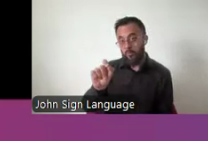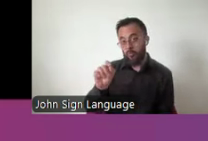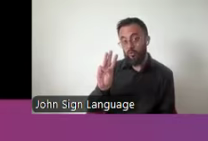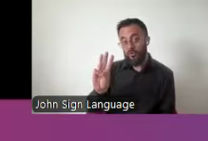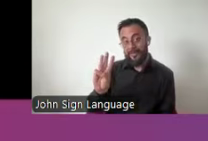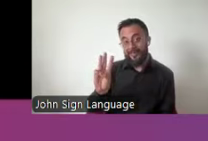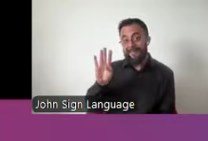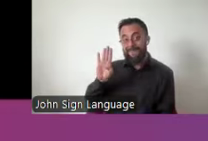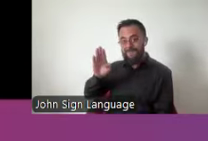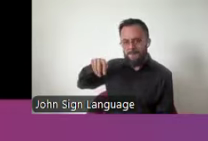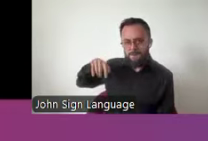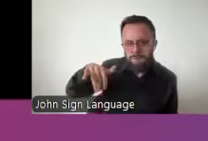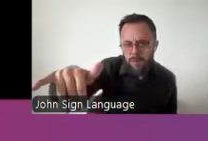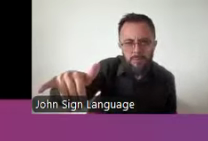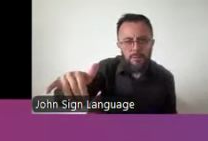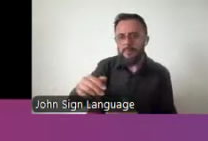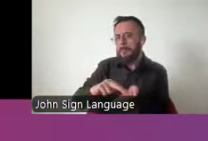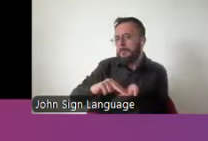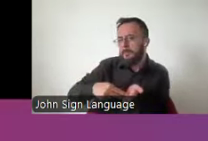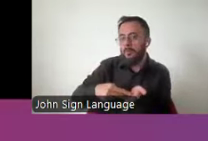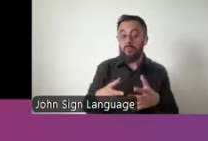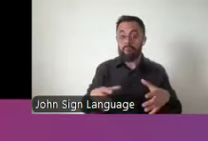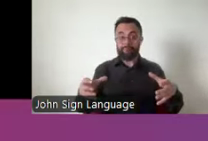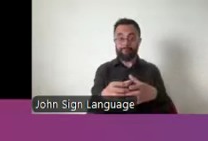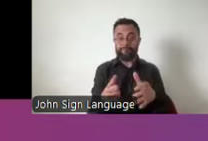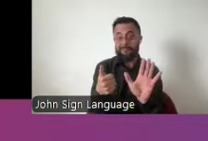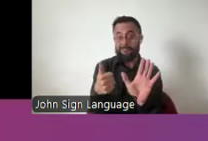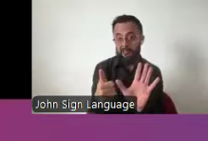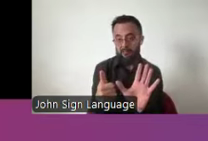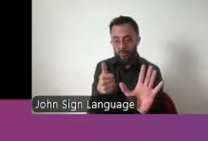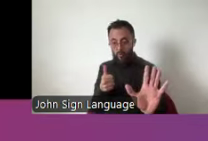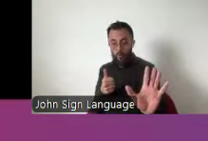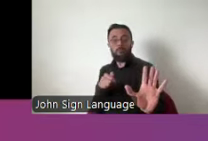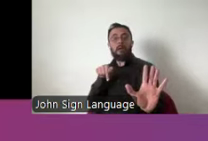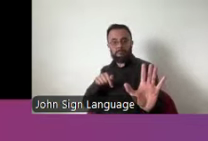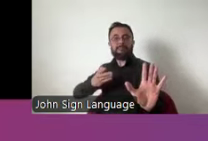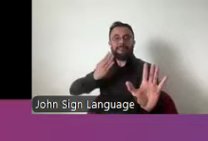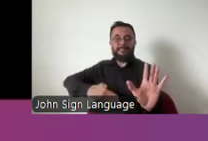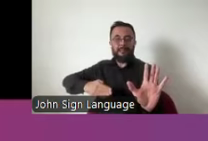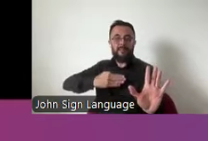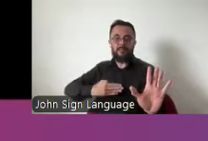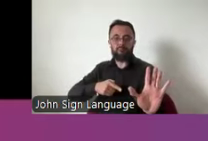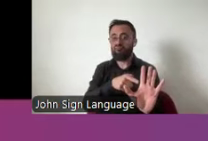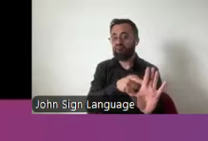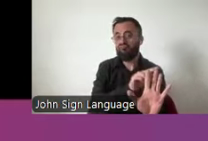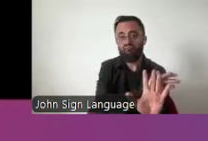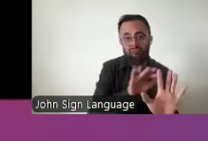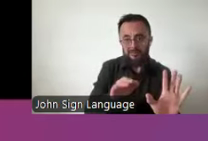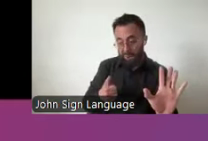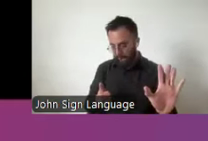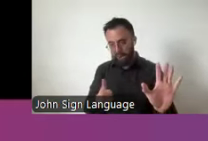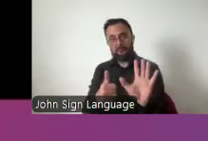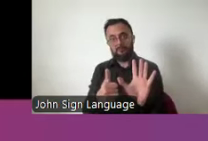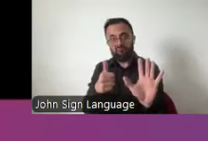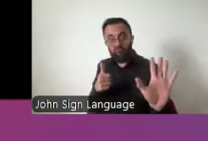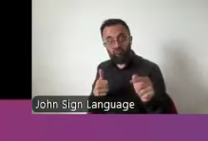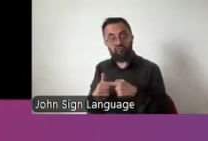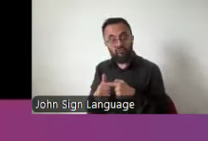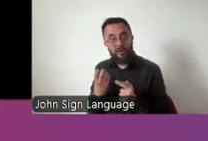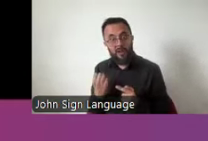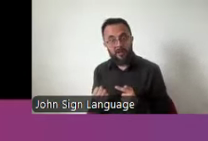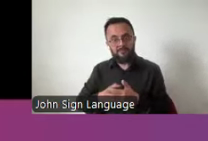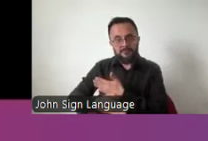it's not a minority. And that's a very important number for us to be able to advocate and to make sure